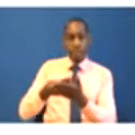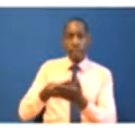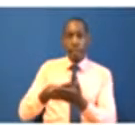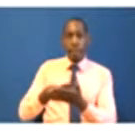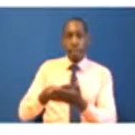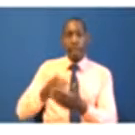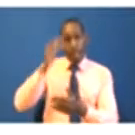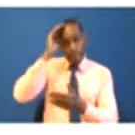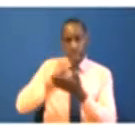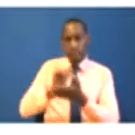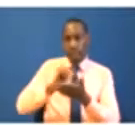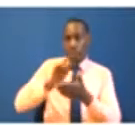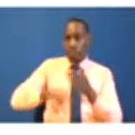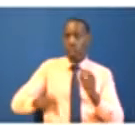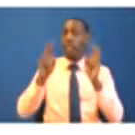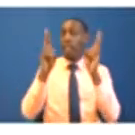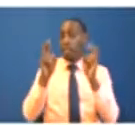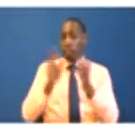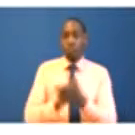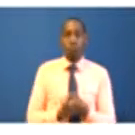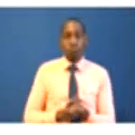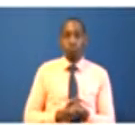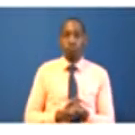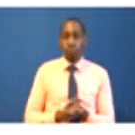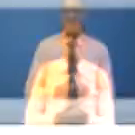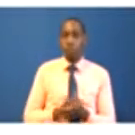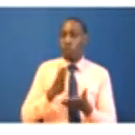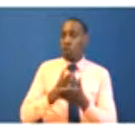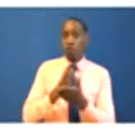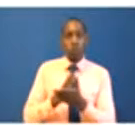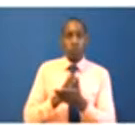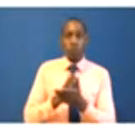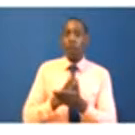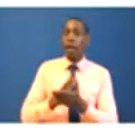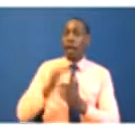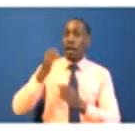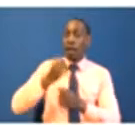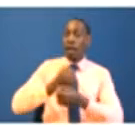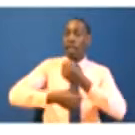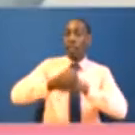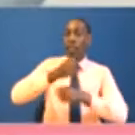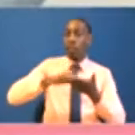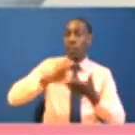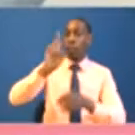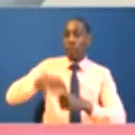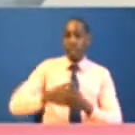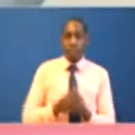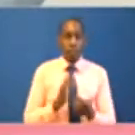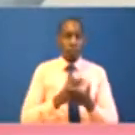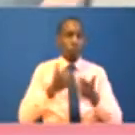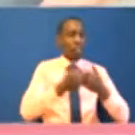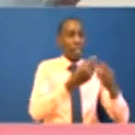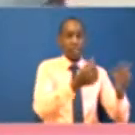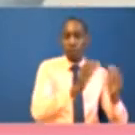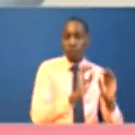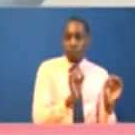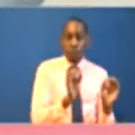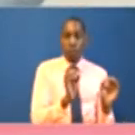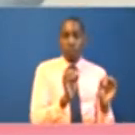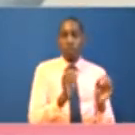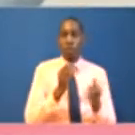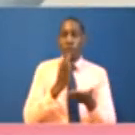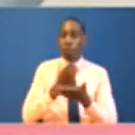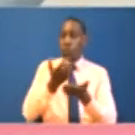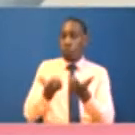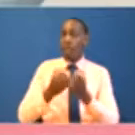that that is we're still quite a a distance more than the elephant in the room it makes a big difference we still